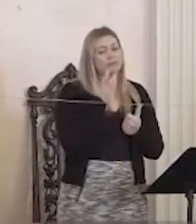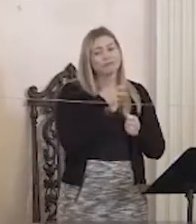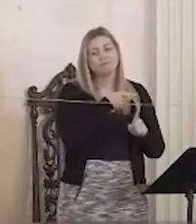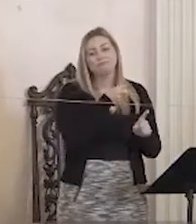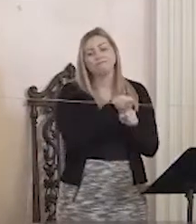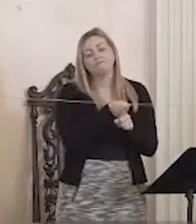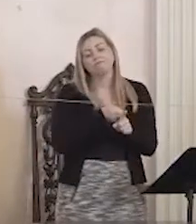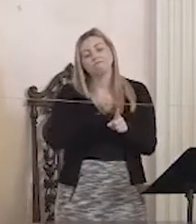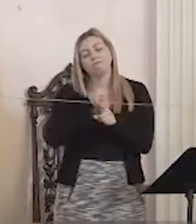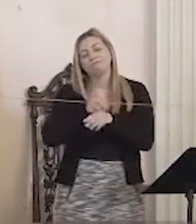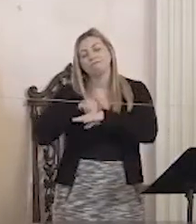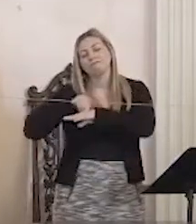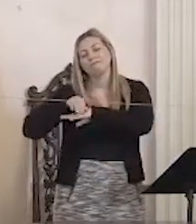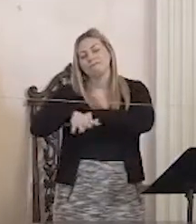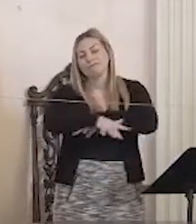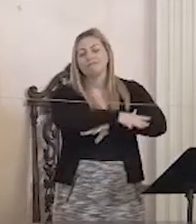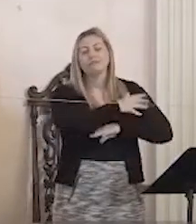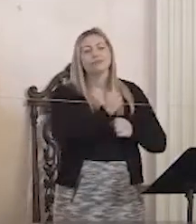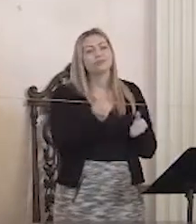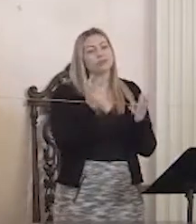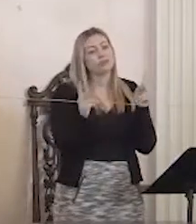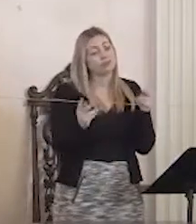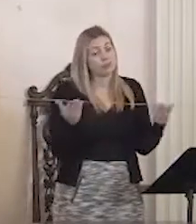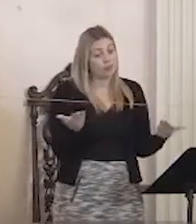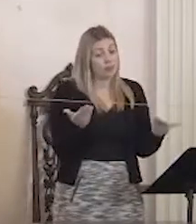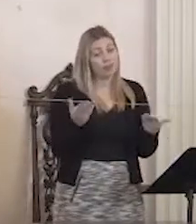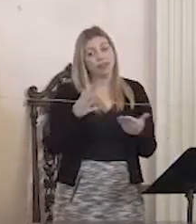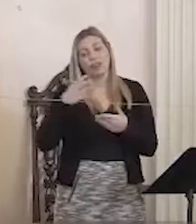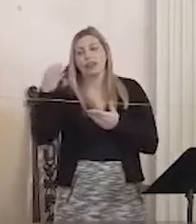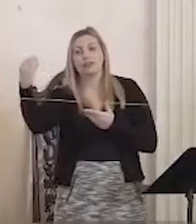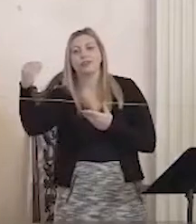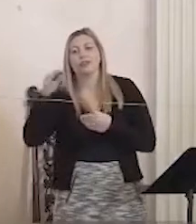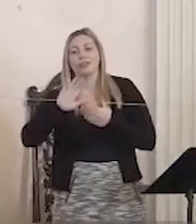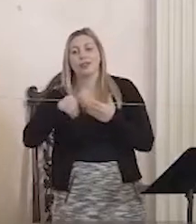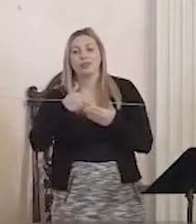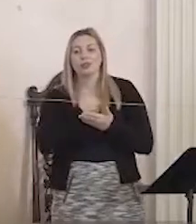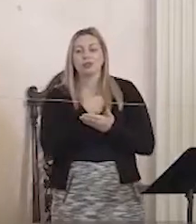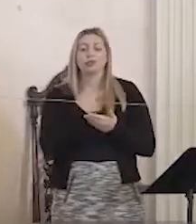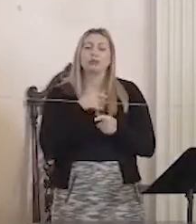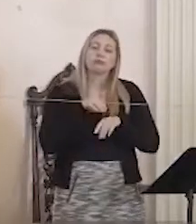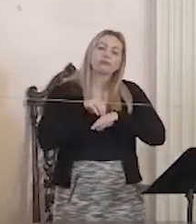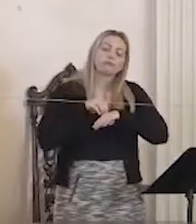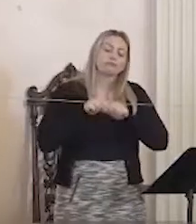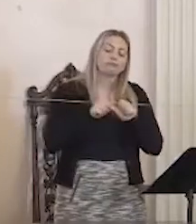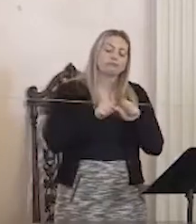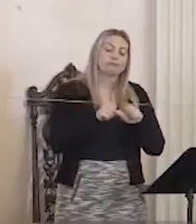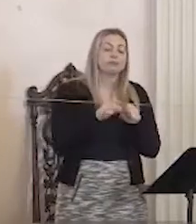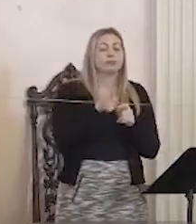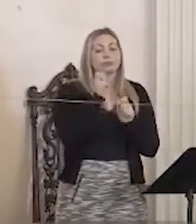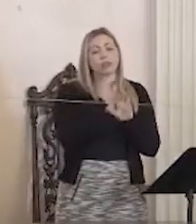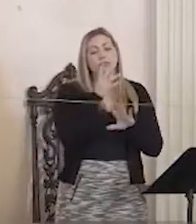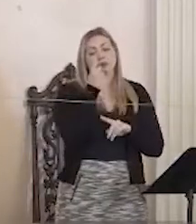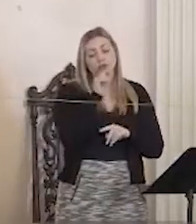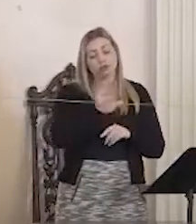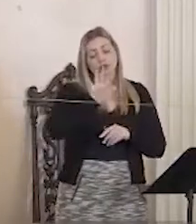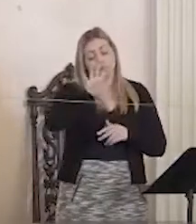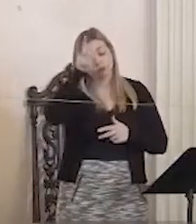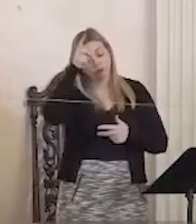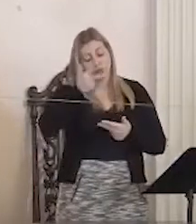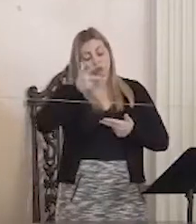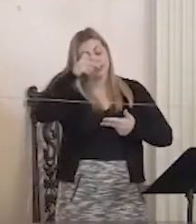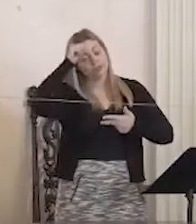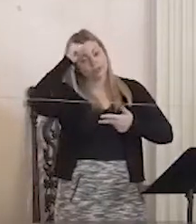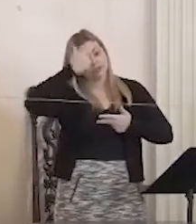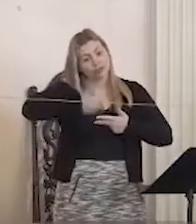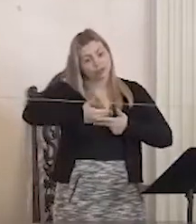many people here and beyond All Souls. We send ongoing blessings to her three sons and family